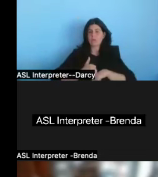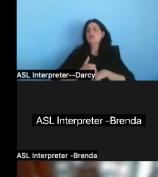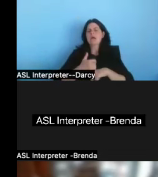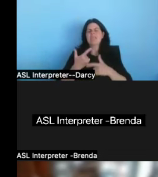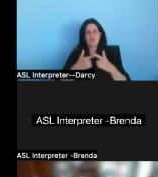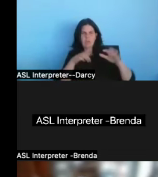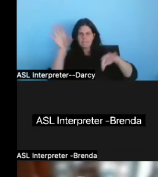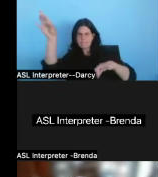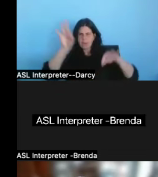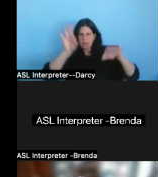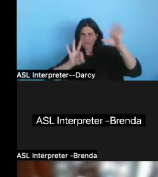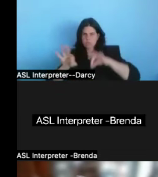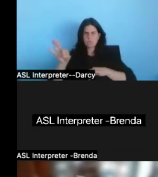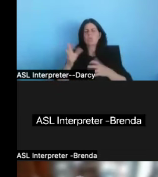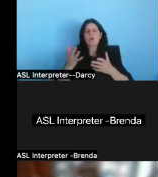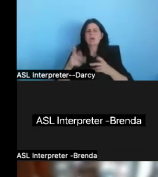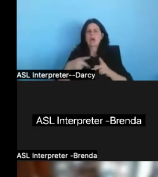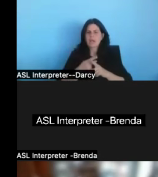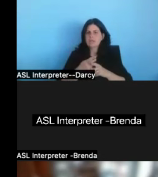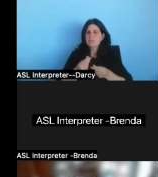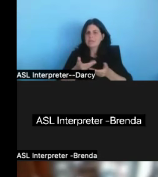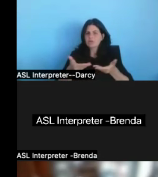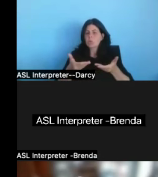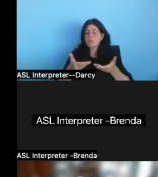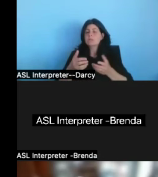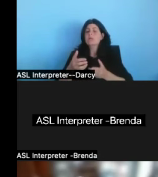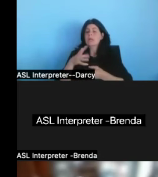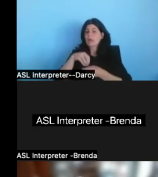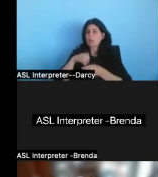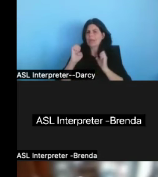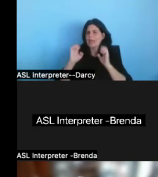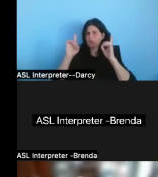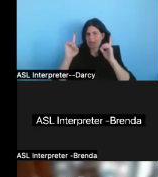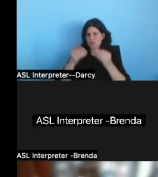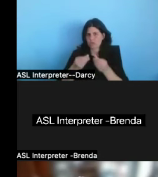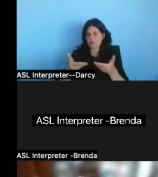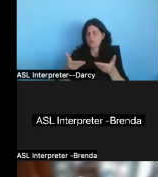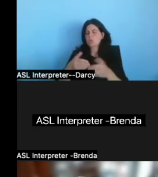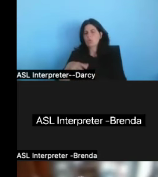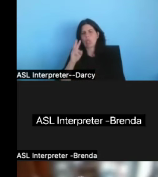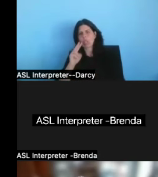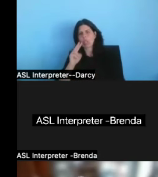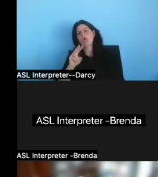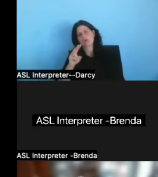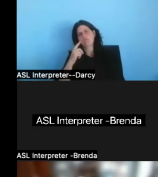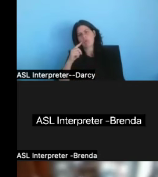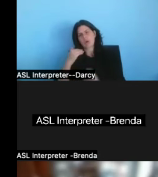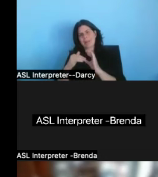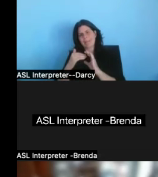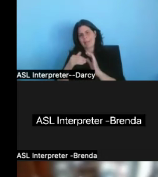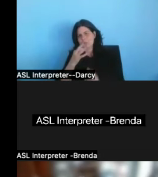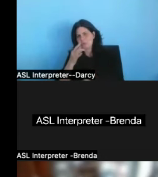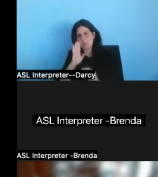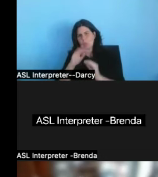for educational materials. So look for an email again if you're on the email list coming soon.